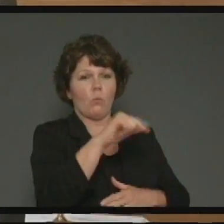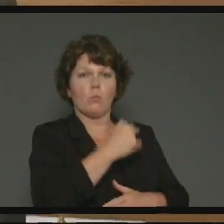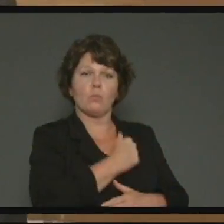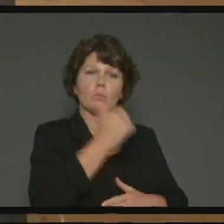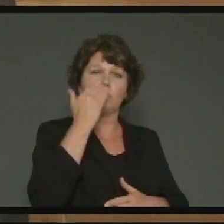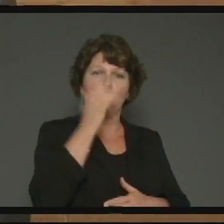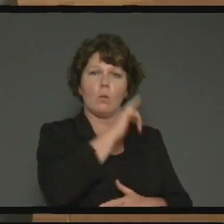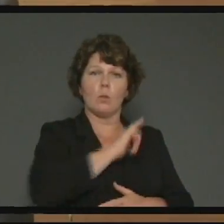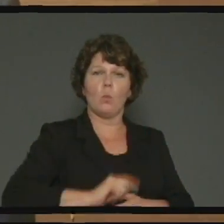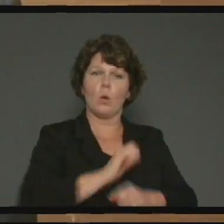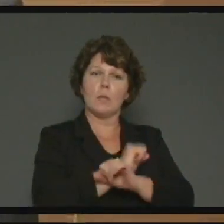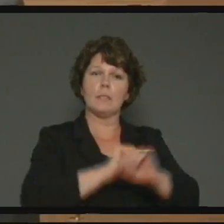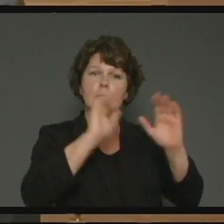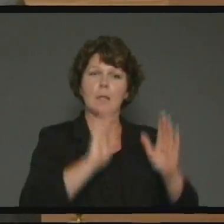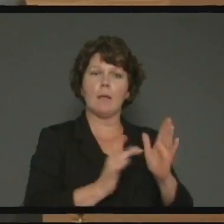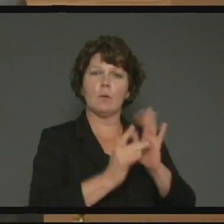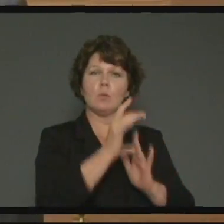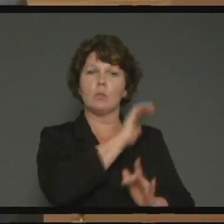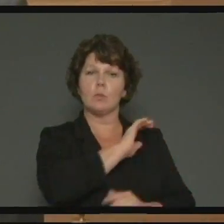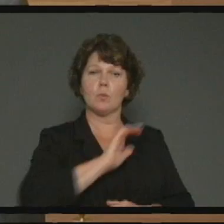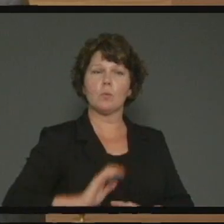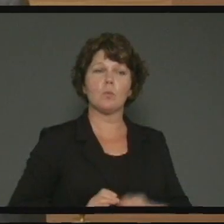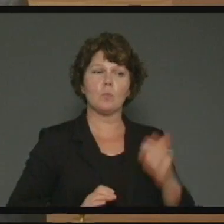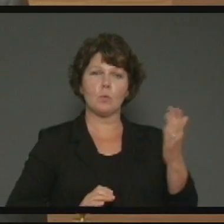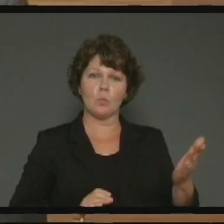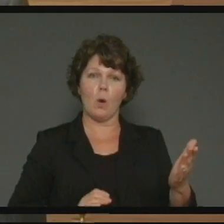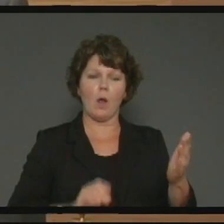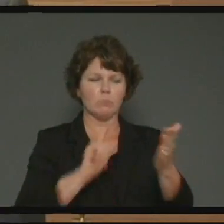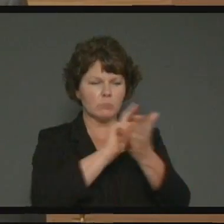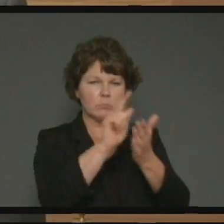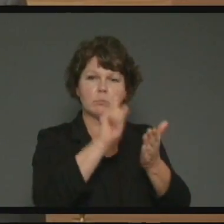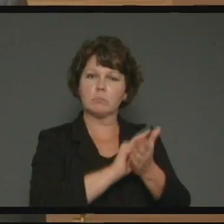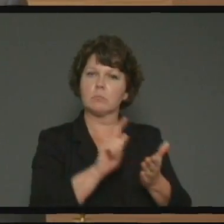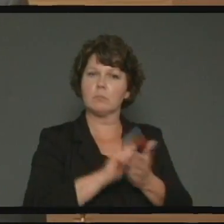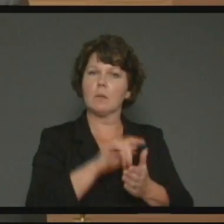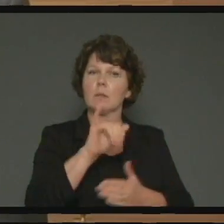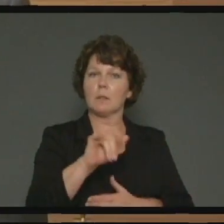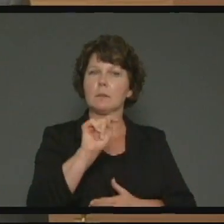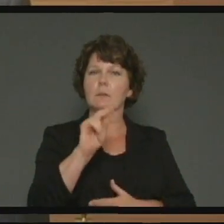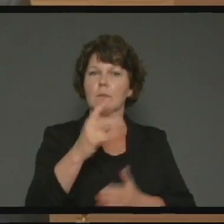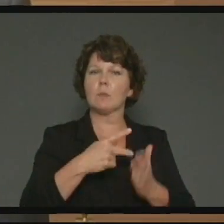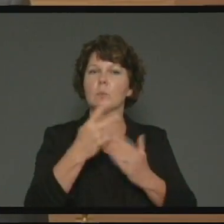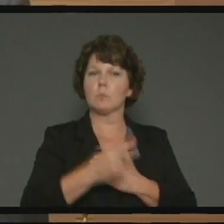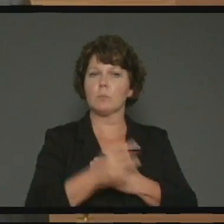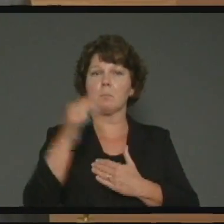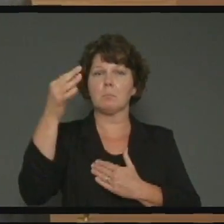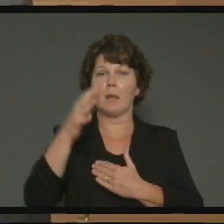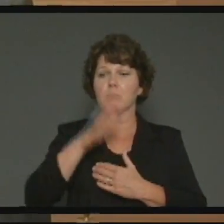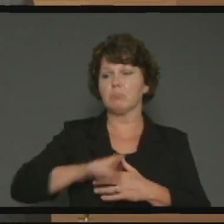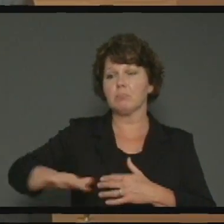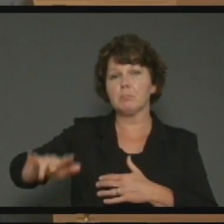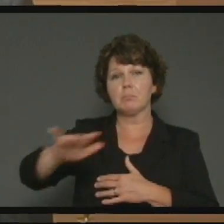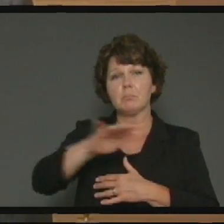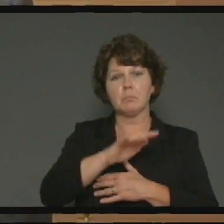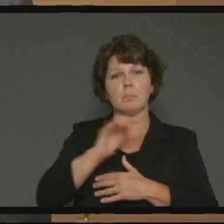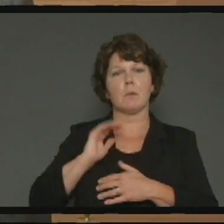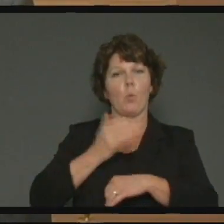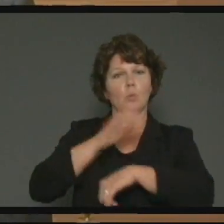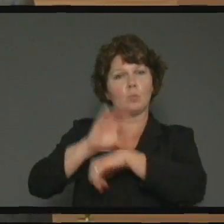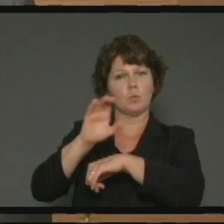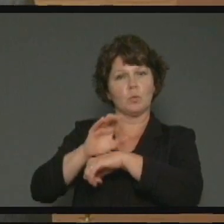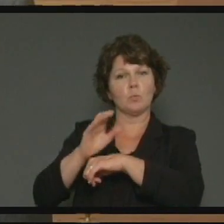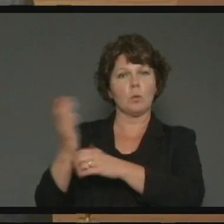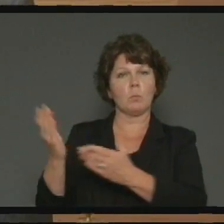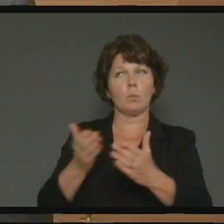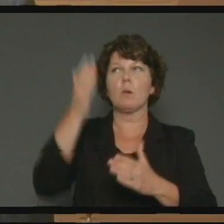knowledge of our Lord and Savior, Jesus Christ. Each week on this television program, pastors from our churches bring you God's